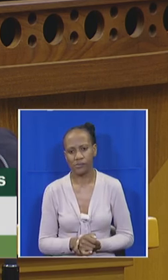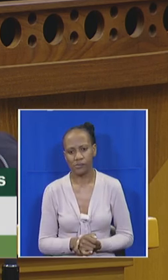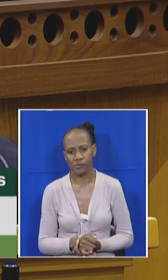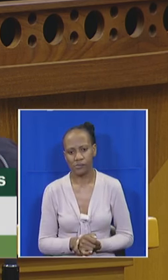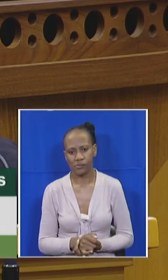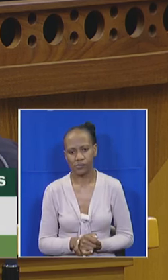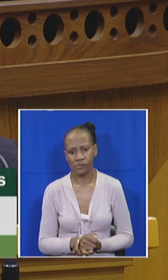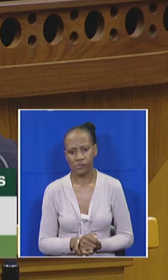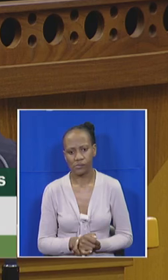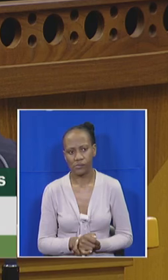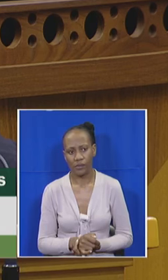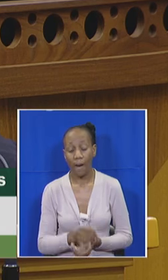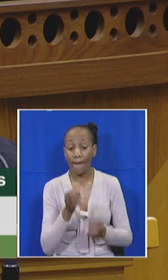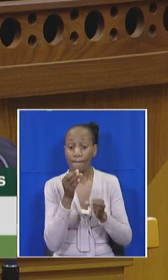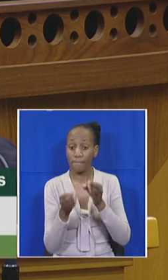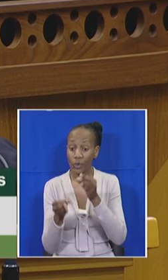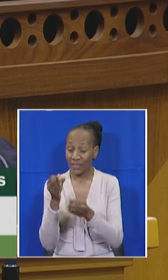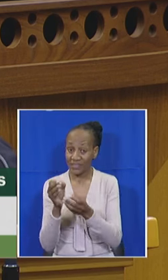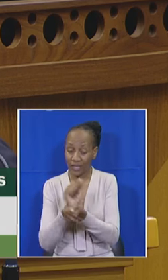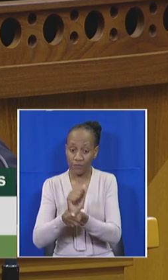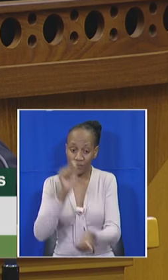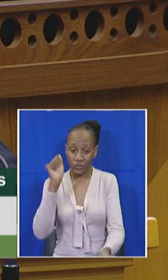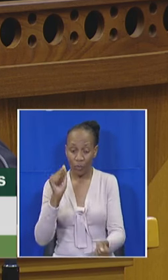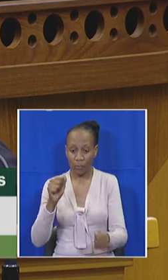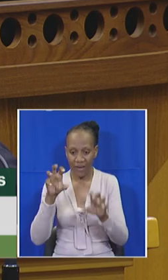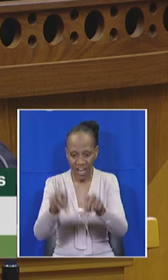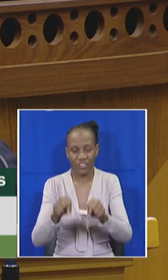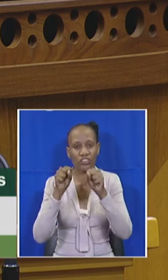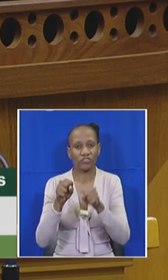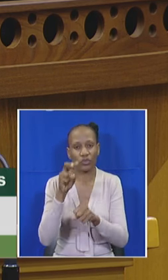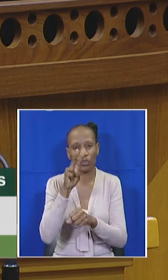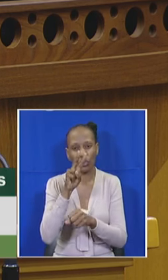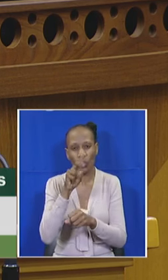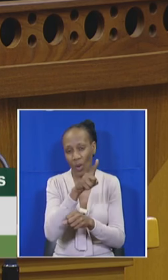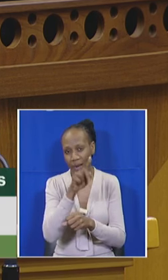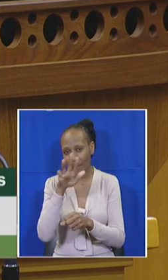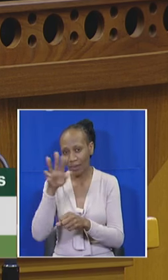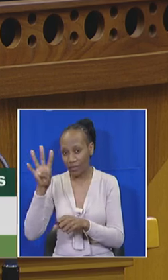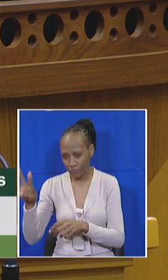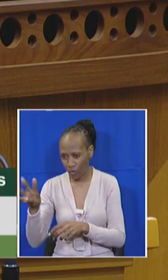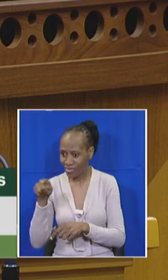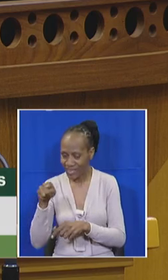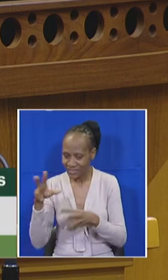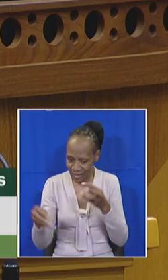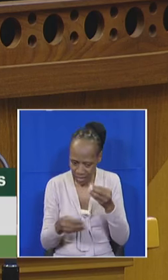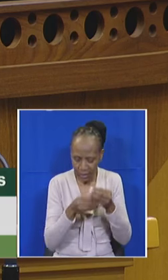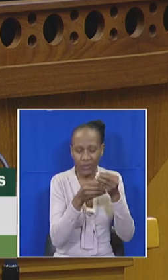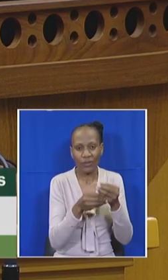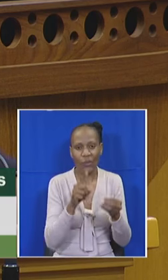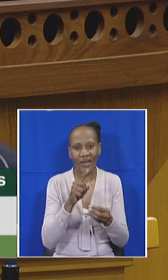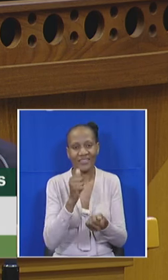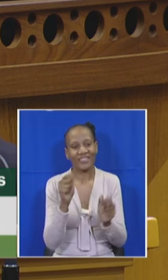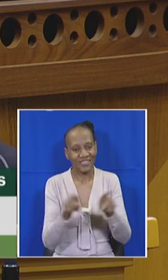The political freedom gained in 1994 must be accompanied by economic